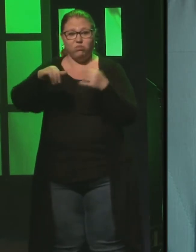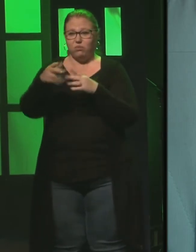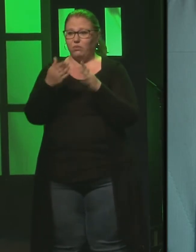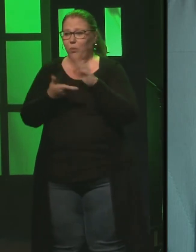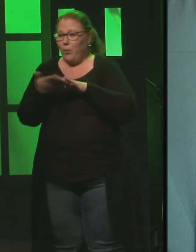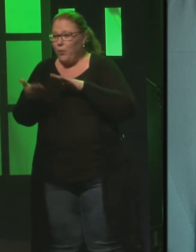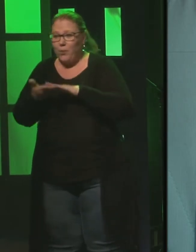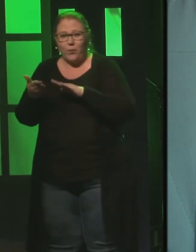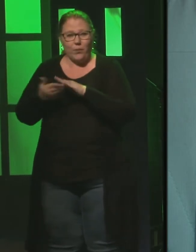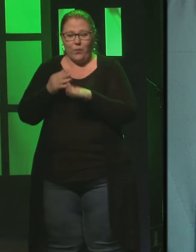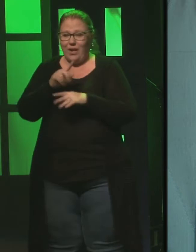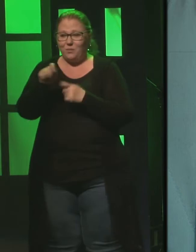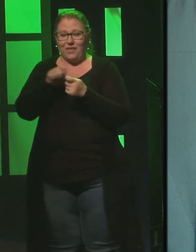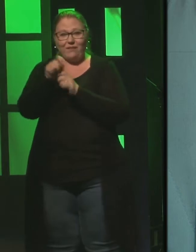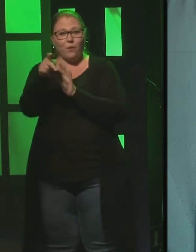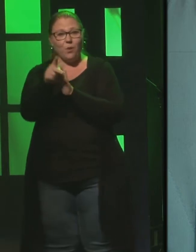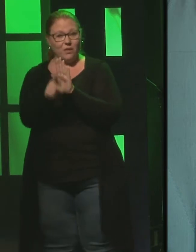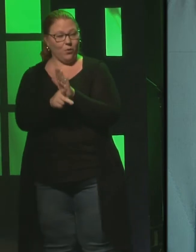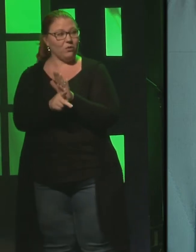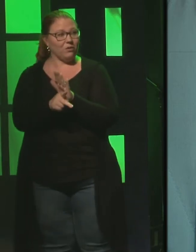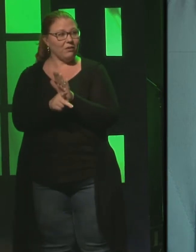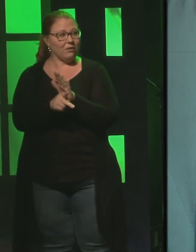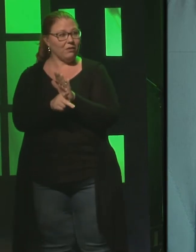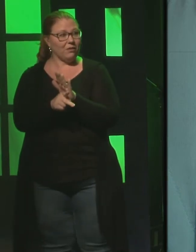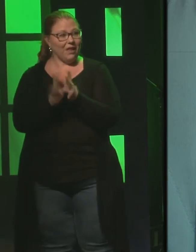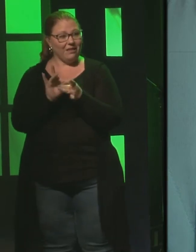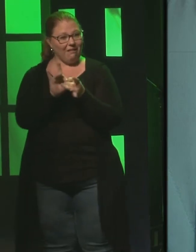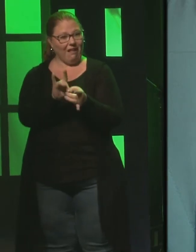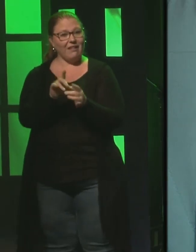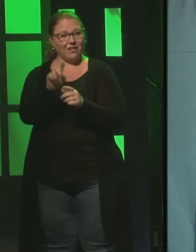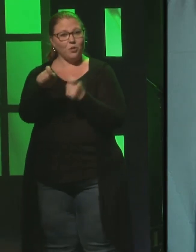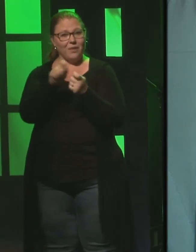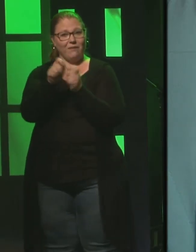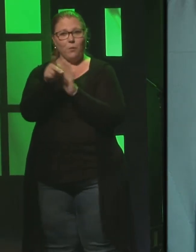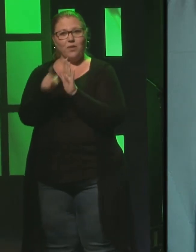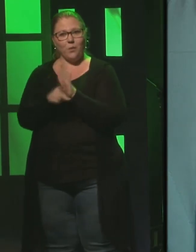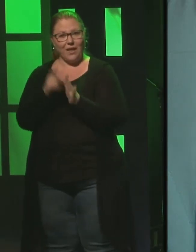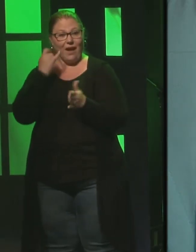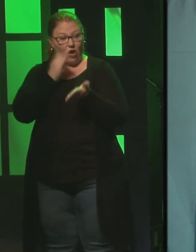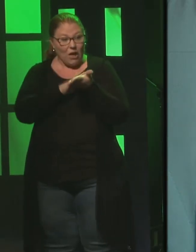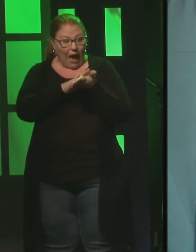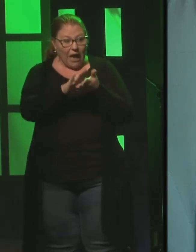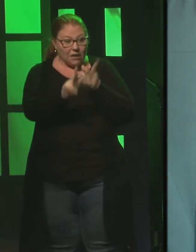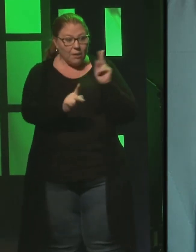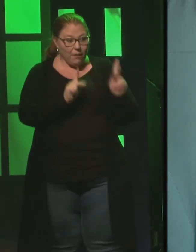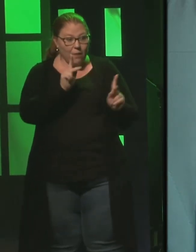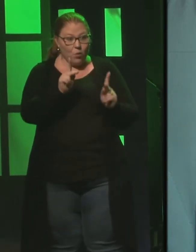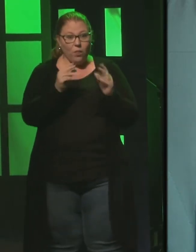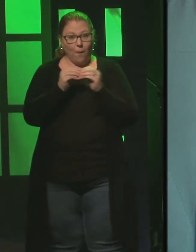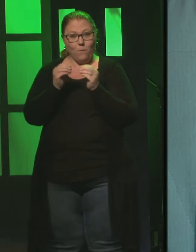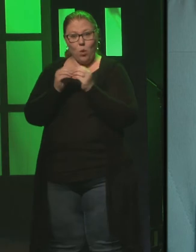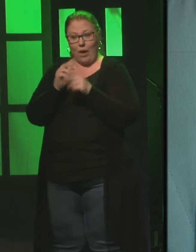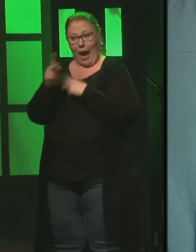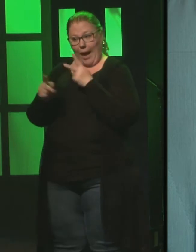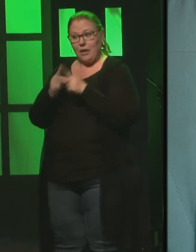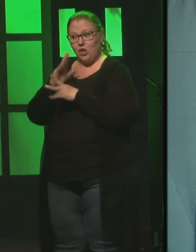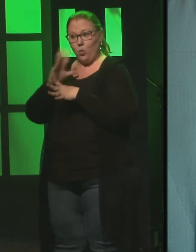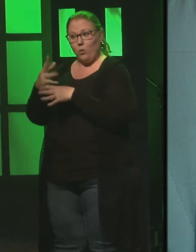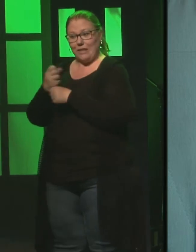principles. It's why it's just like the kinder you are to people, the more kindness you will